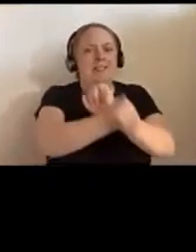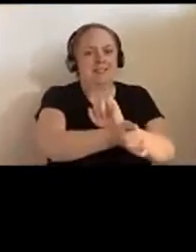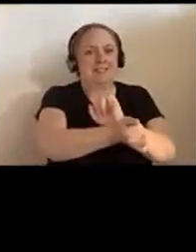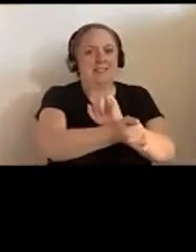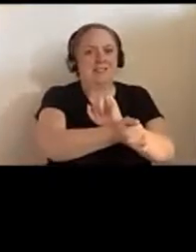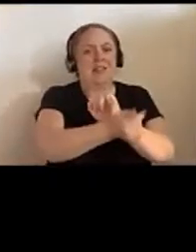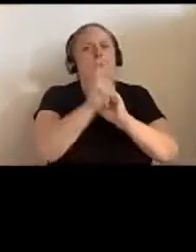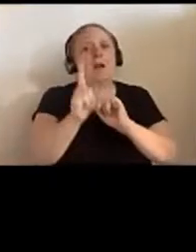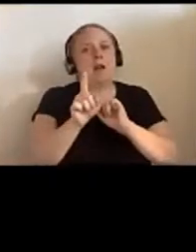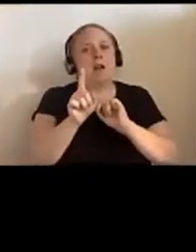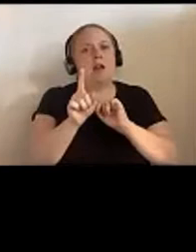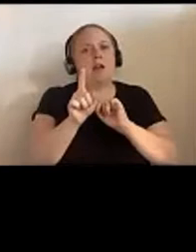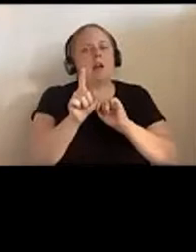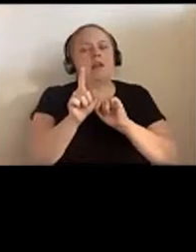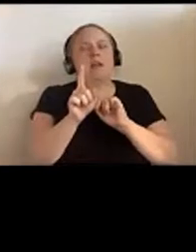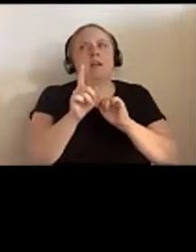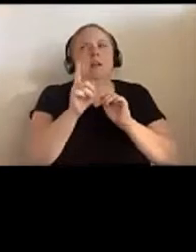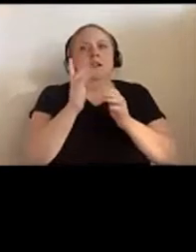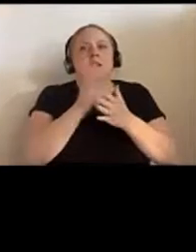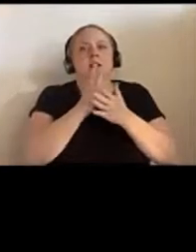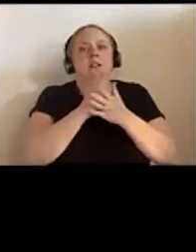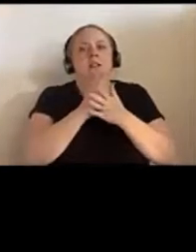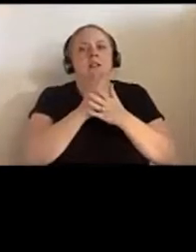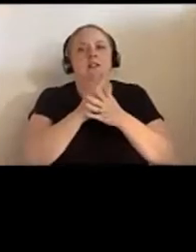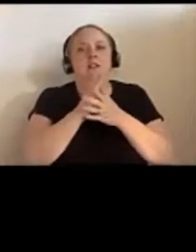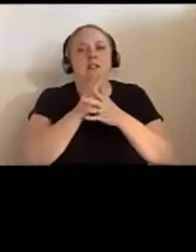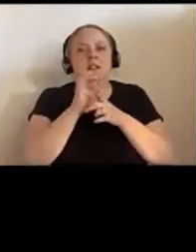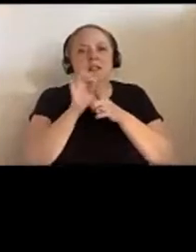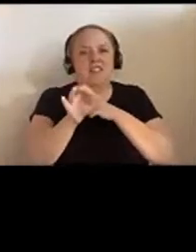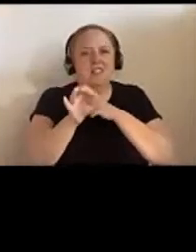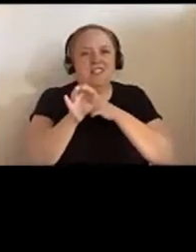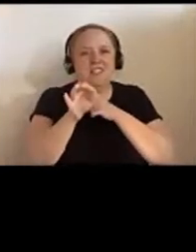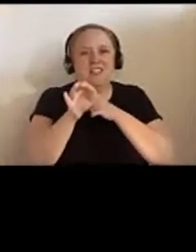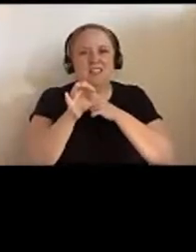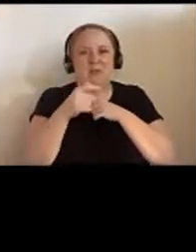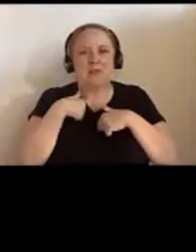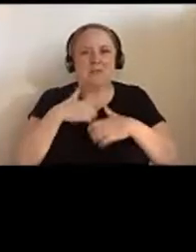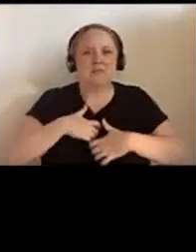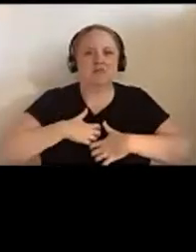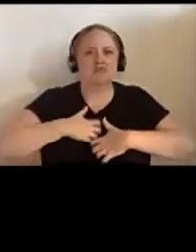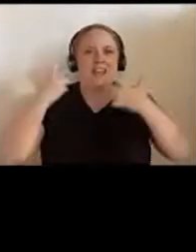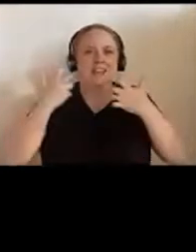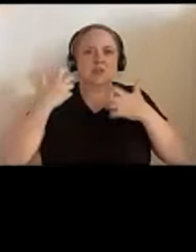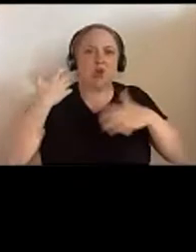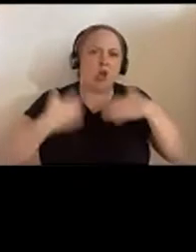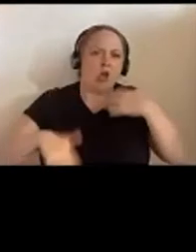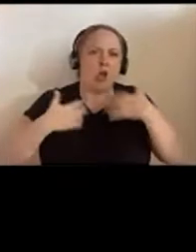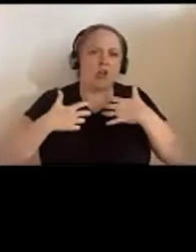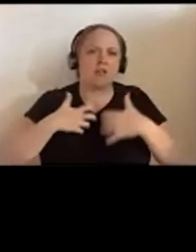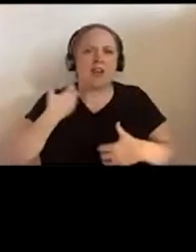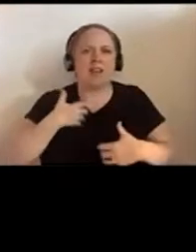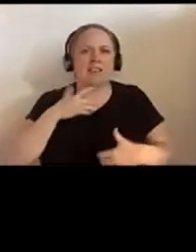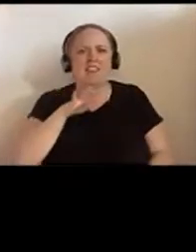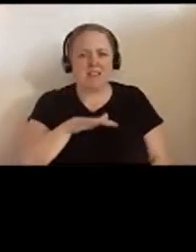needing to get into the ins and outs of it for me to experience rage or hurt or anger, it's there.